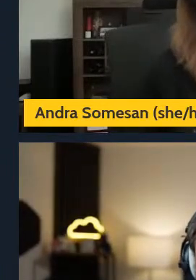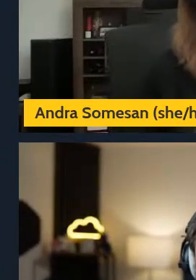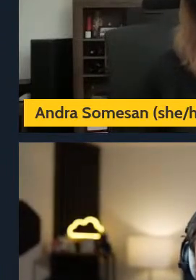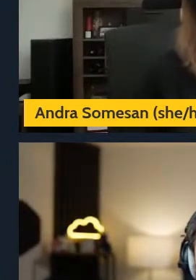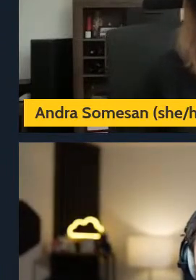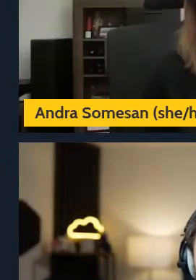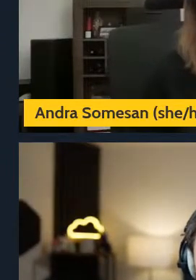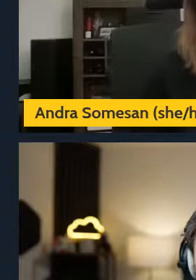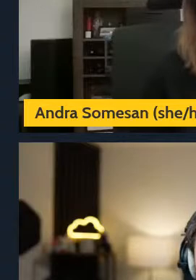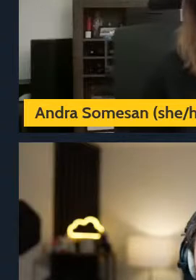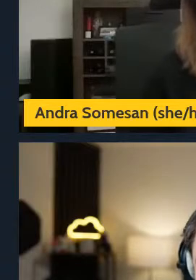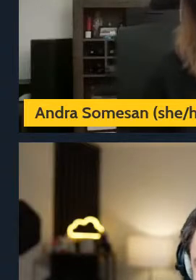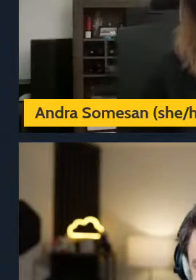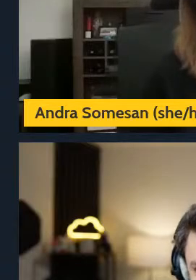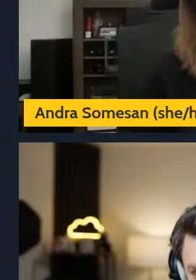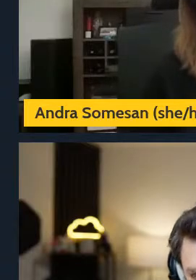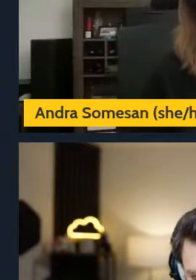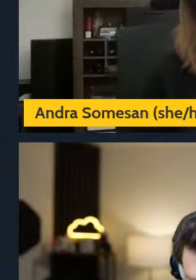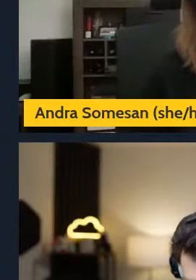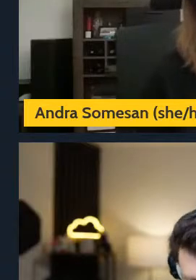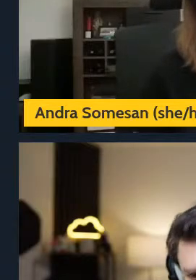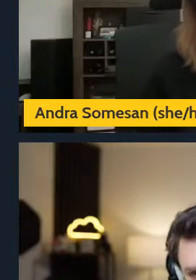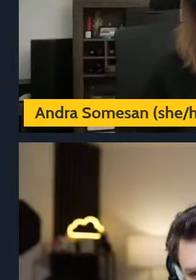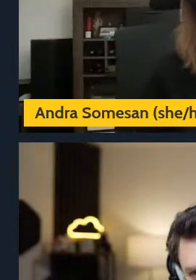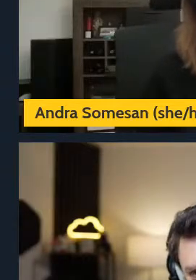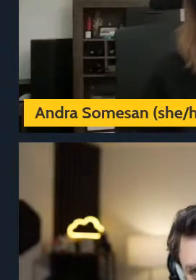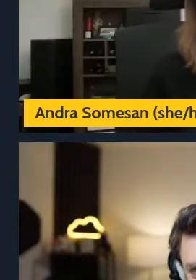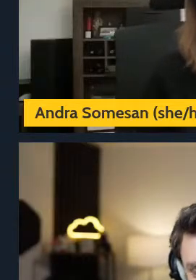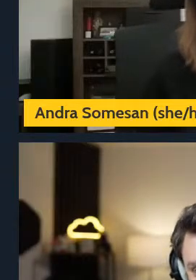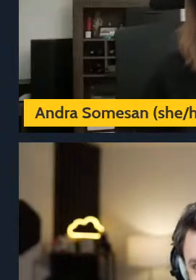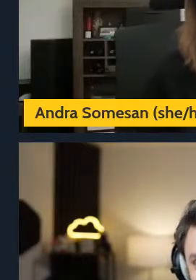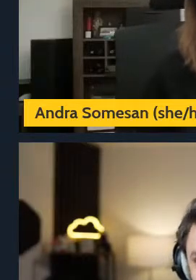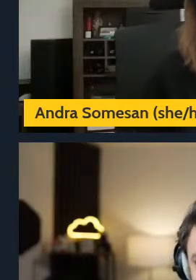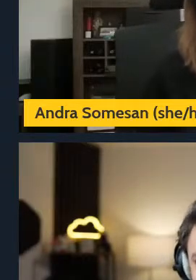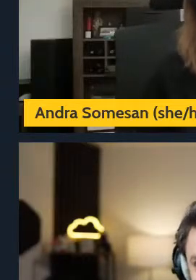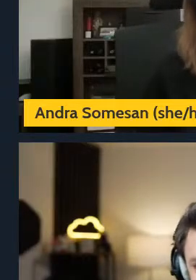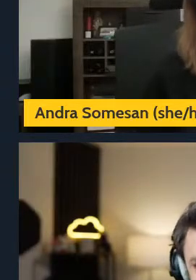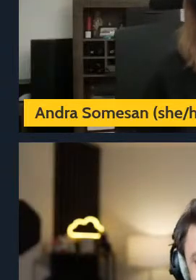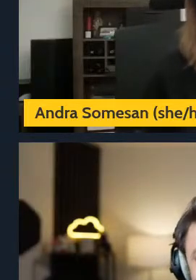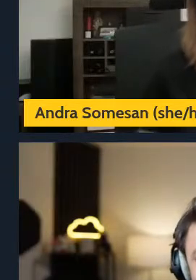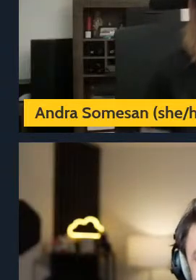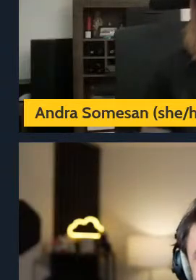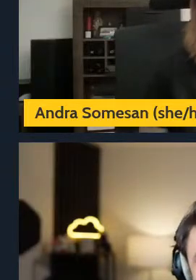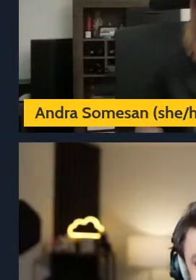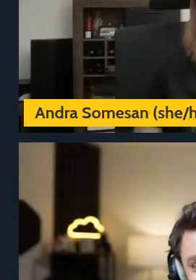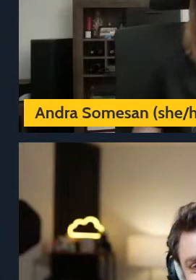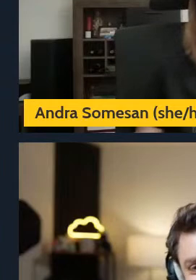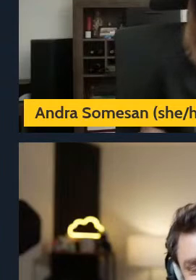best session will be my session. Okay, it's a huge pressure on me, but anyway.